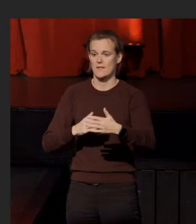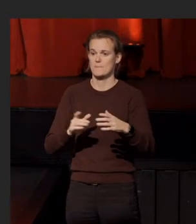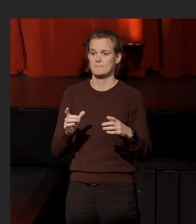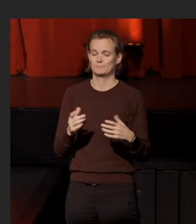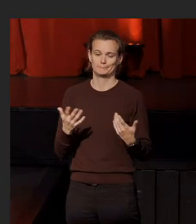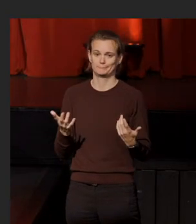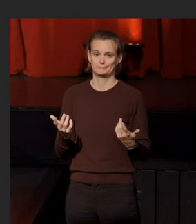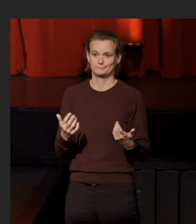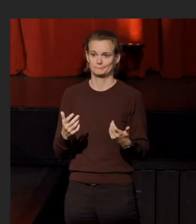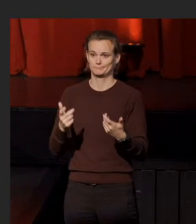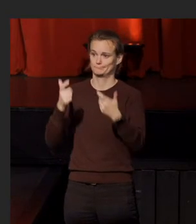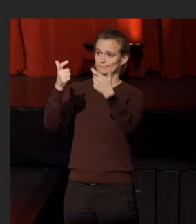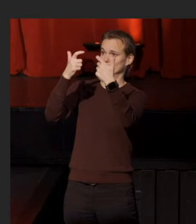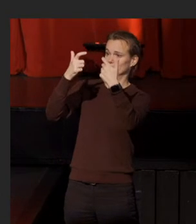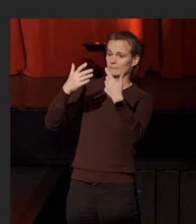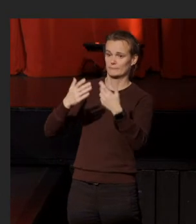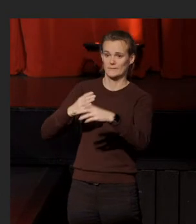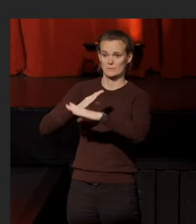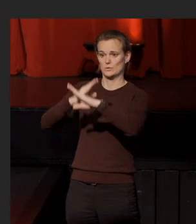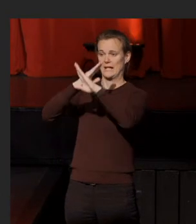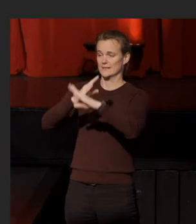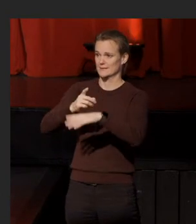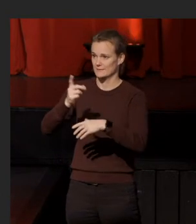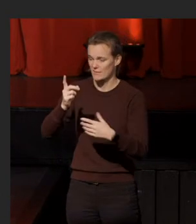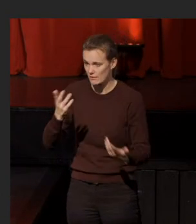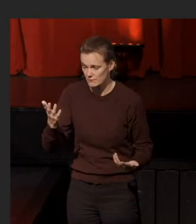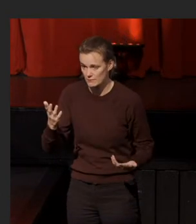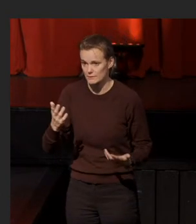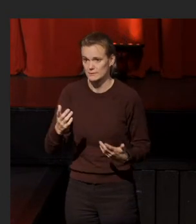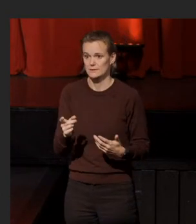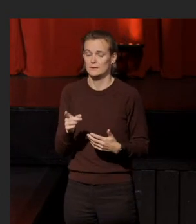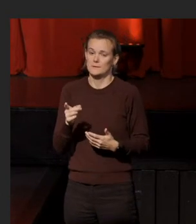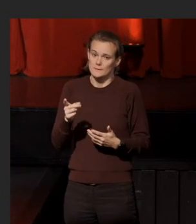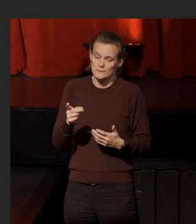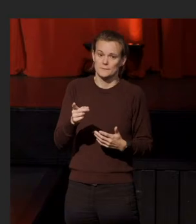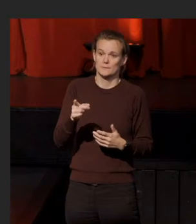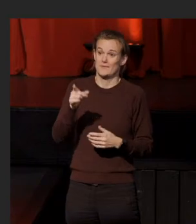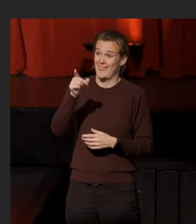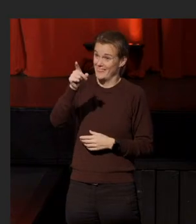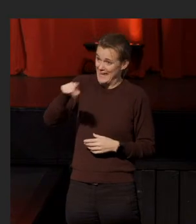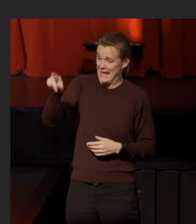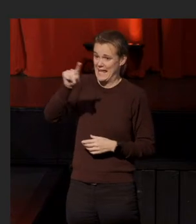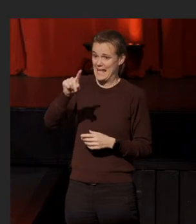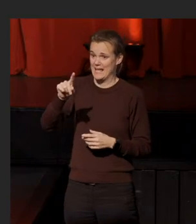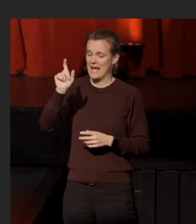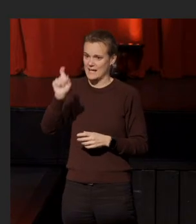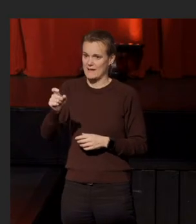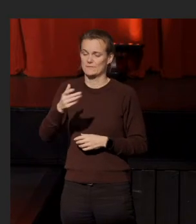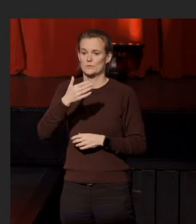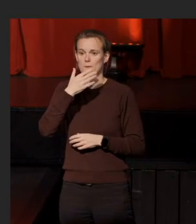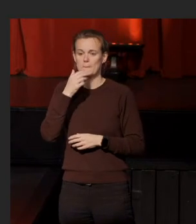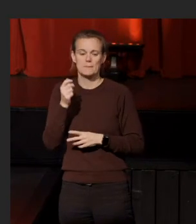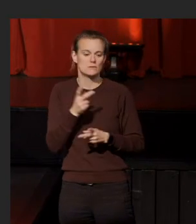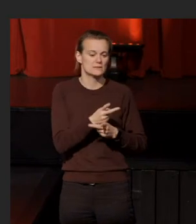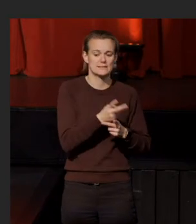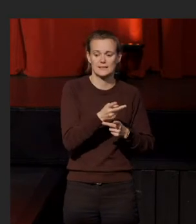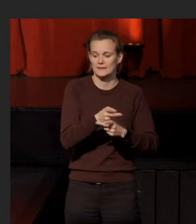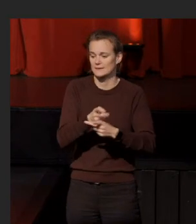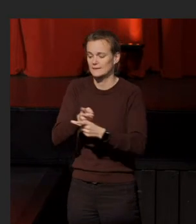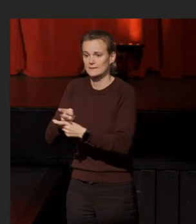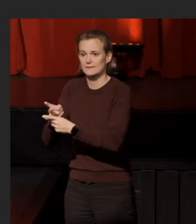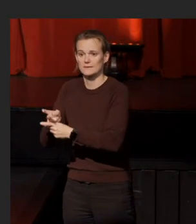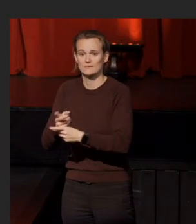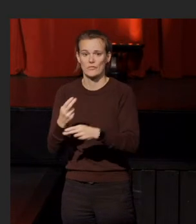need to find ways to have them better police their own networks. But throwing